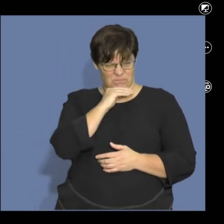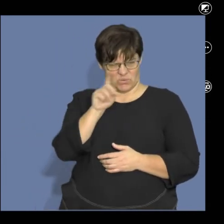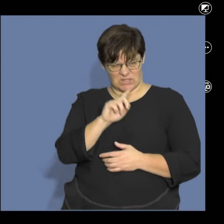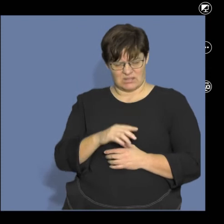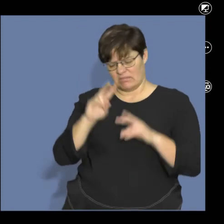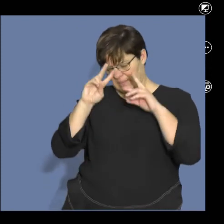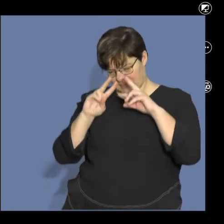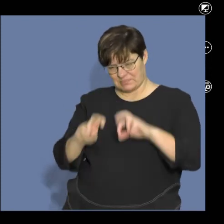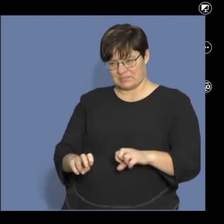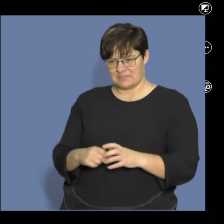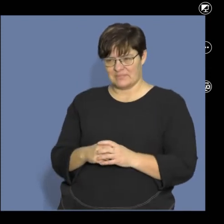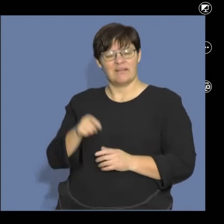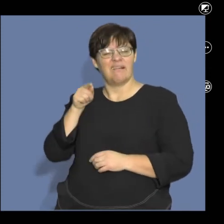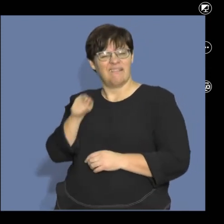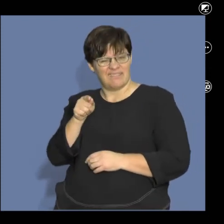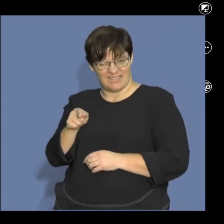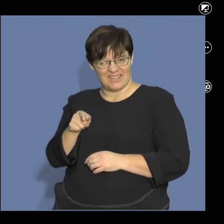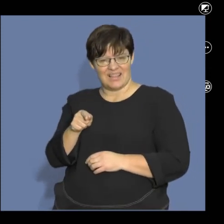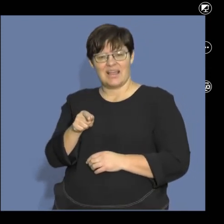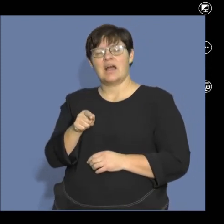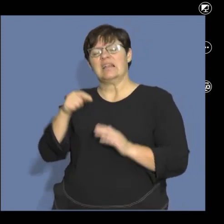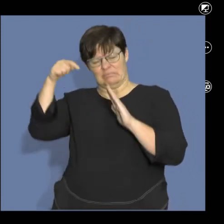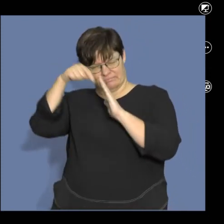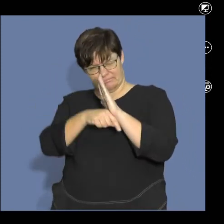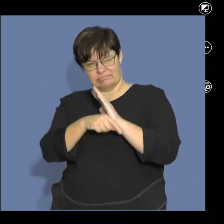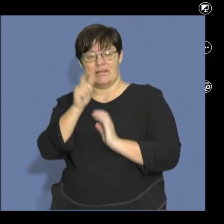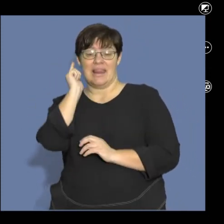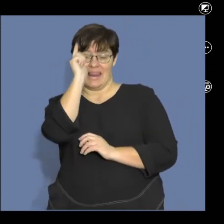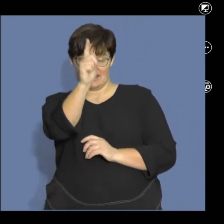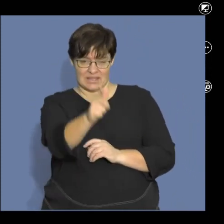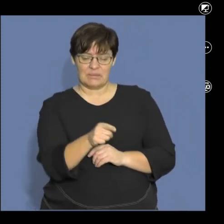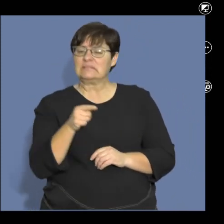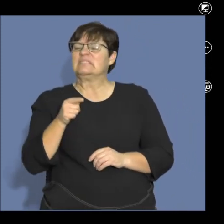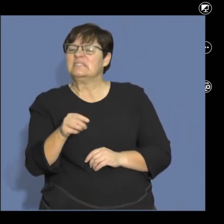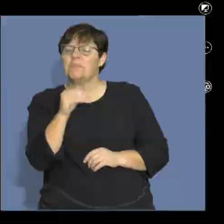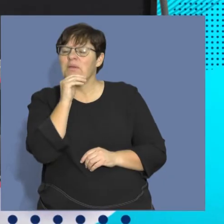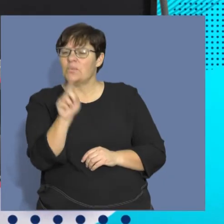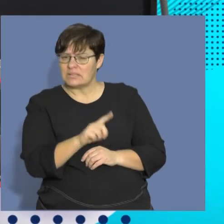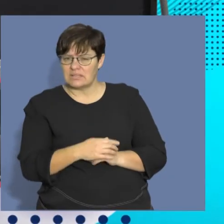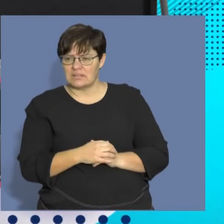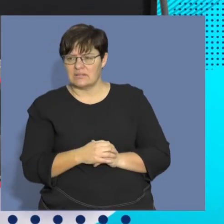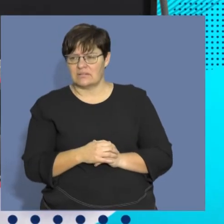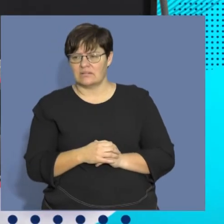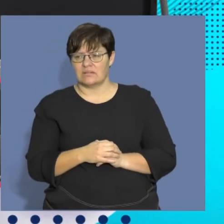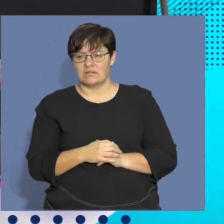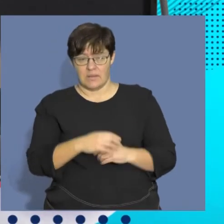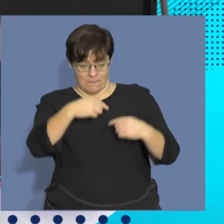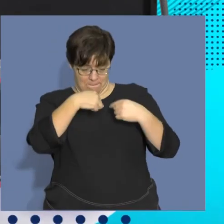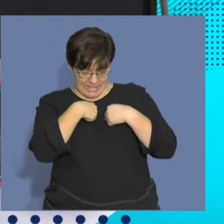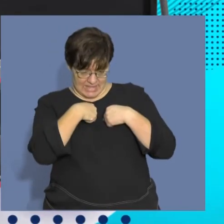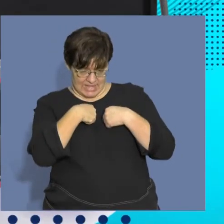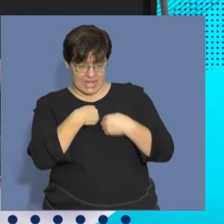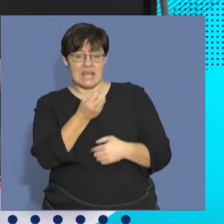going to explore this factor in a lot more detail, but predation means I